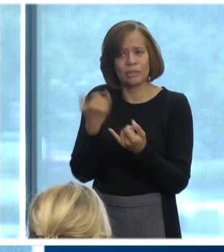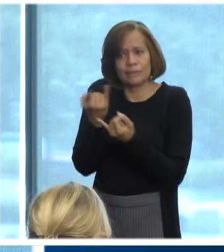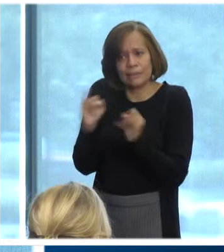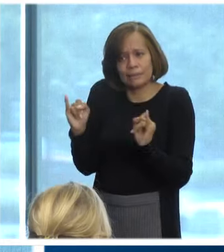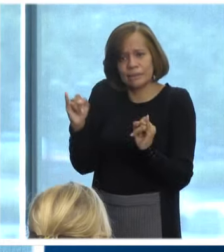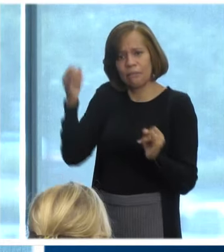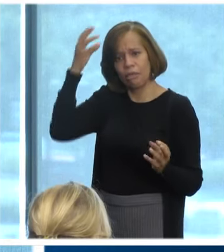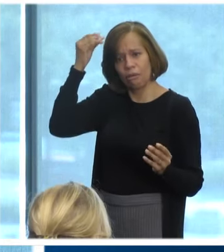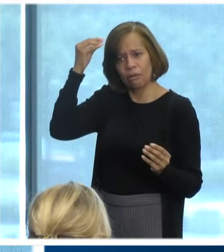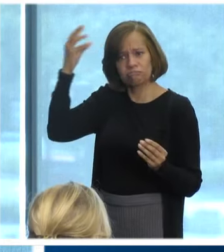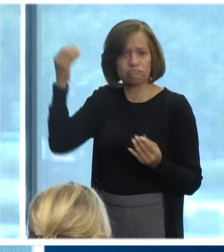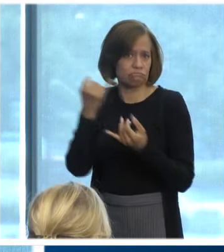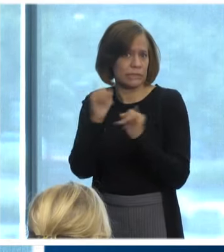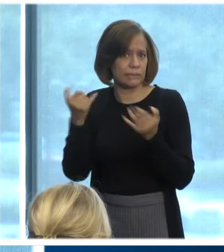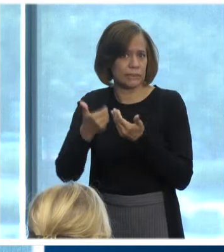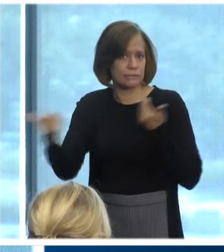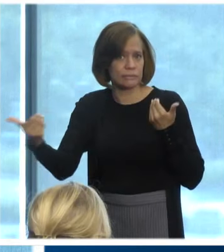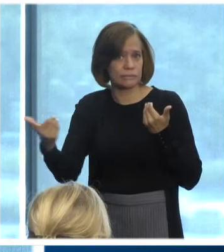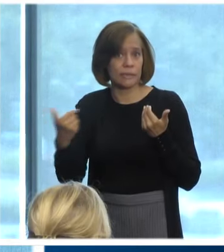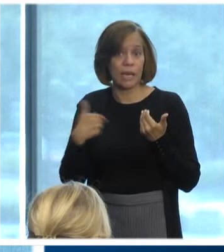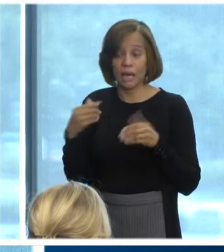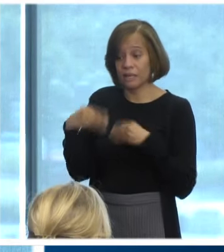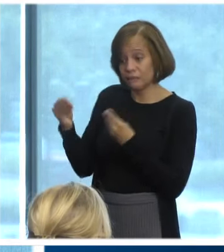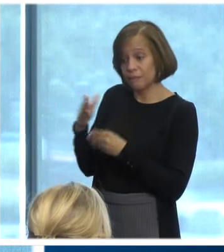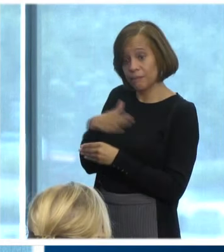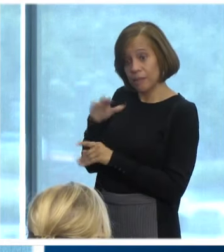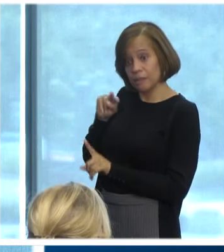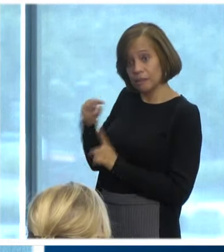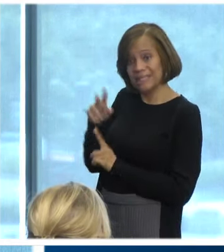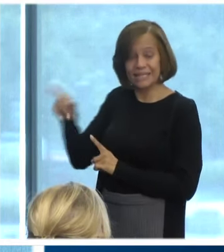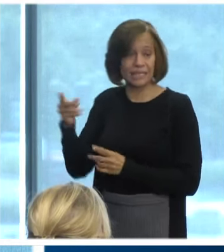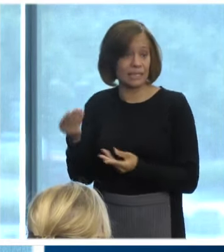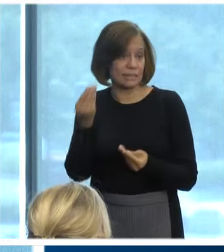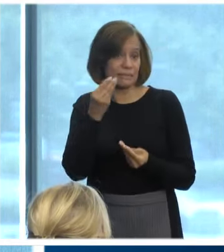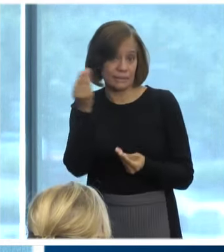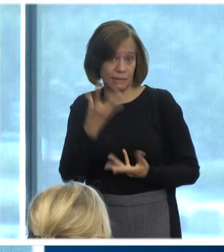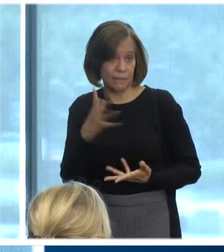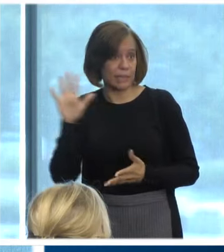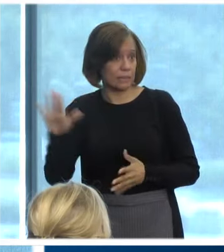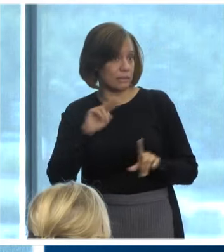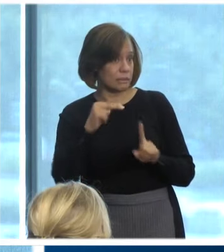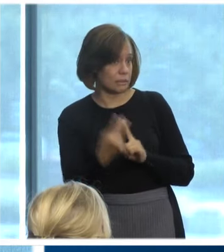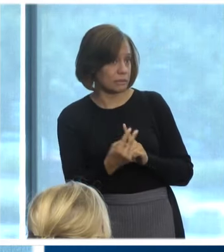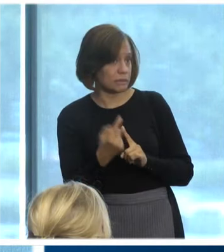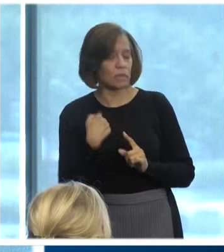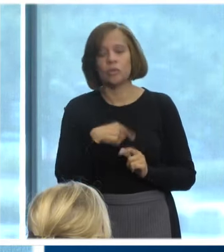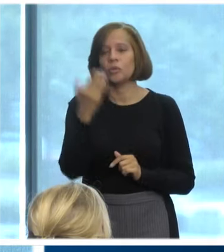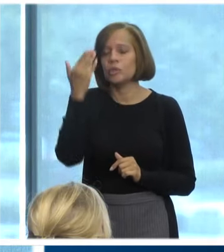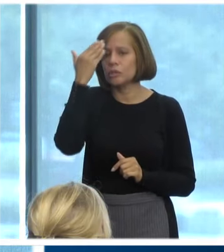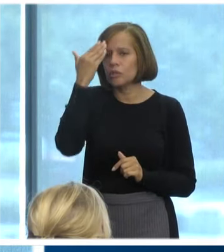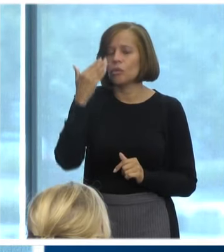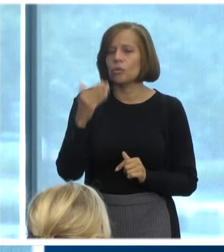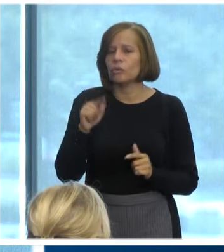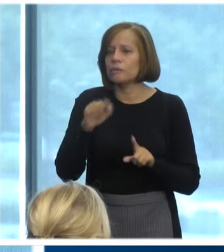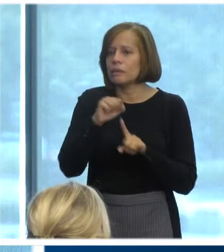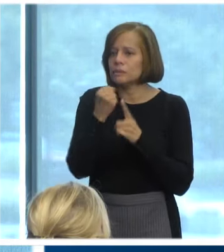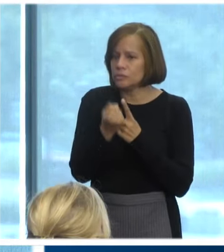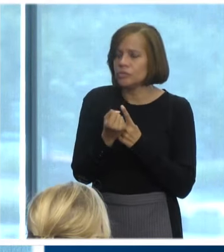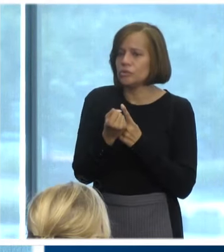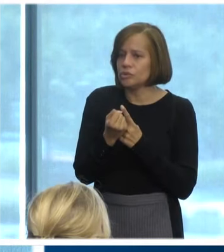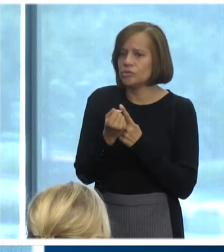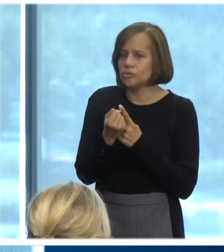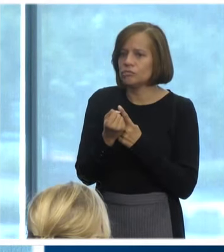thoughts. I give him my views, he gives me his views. We know that with that situation that,